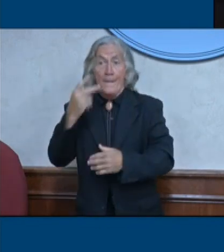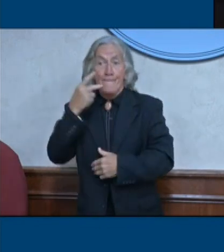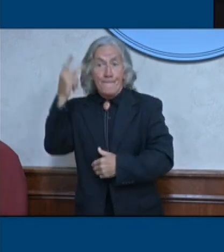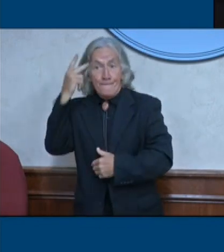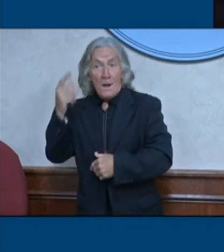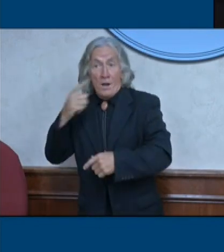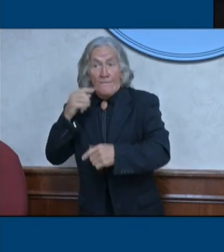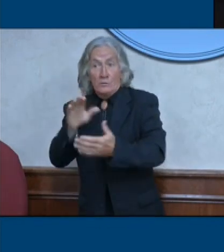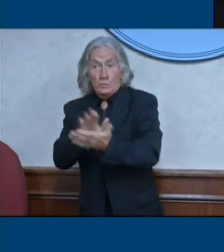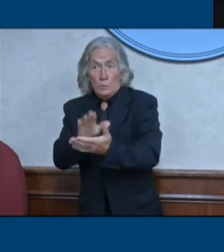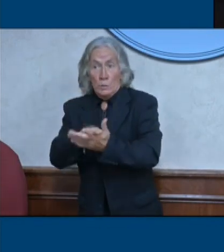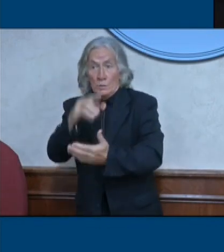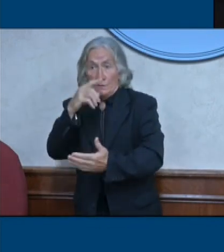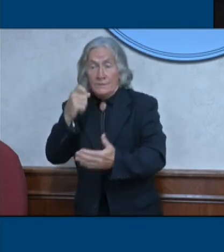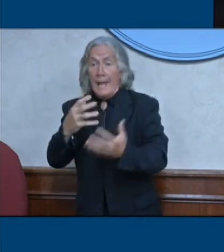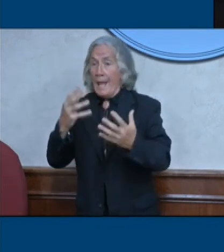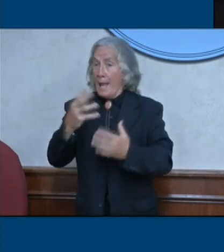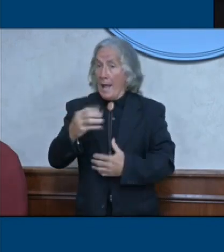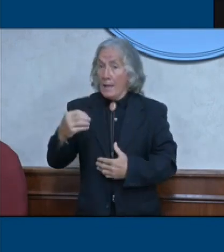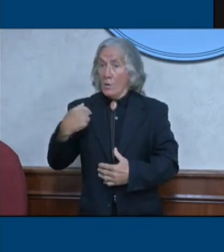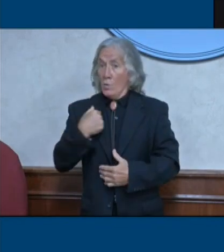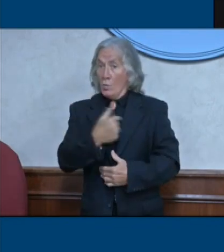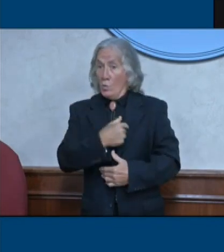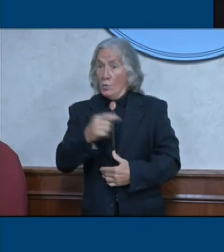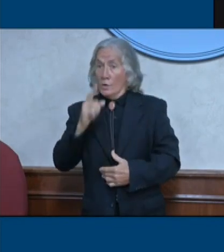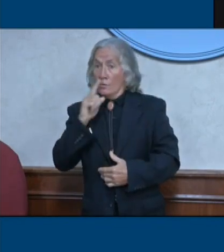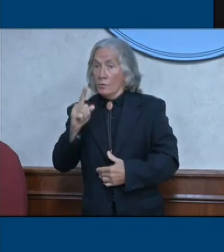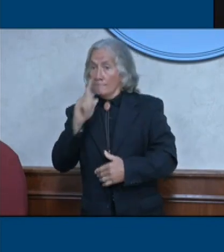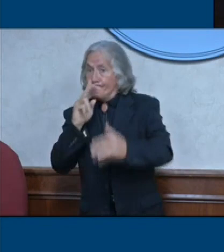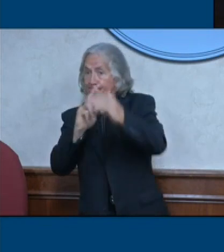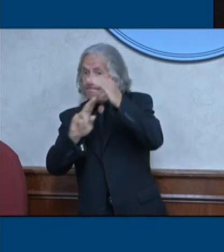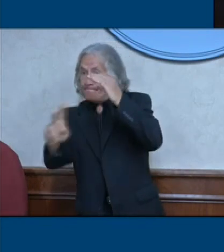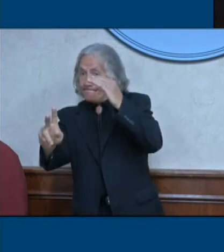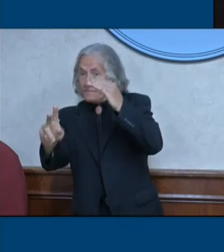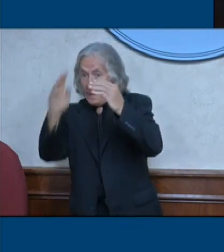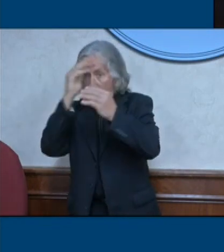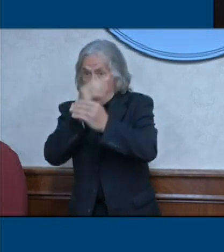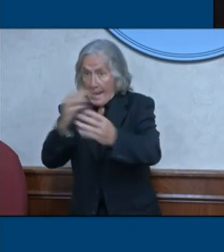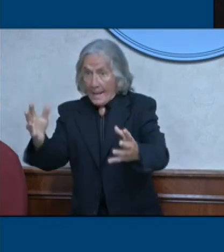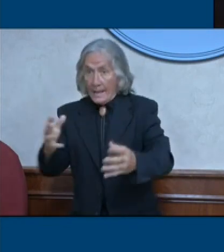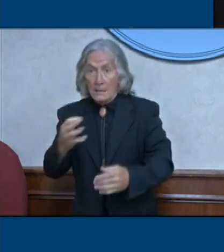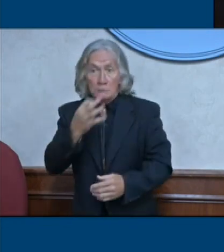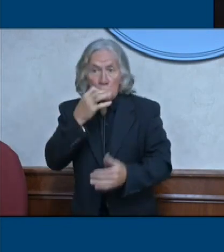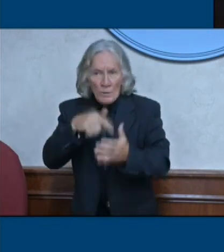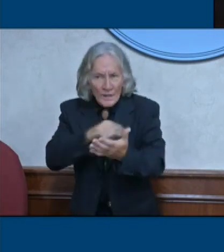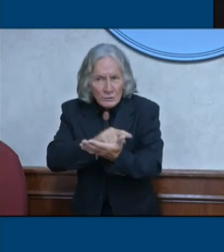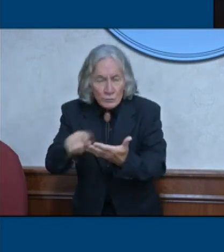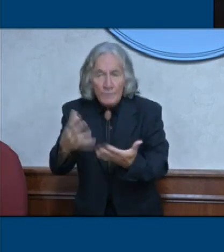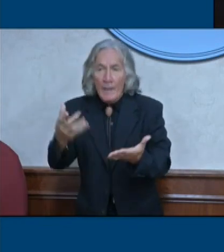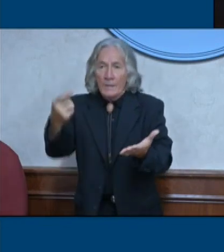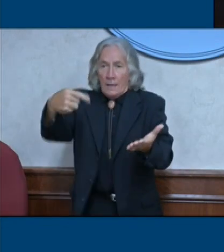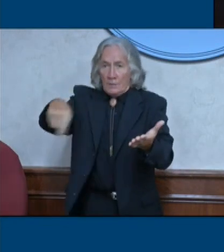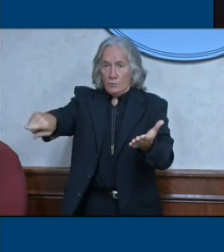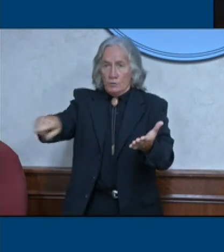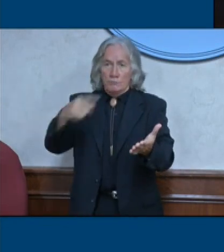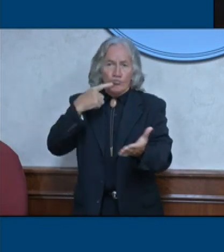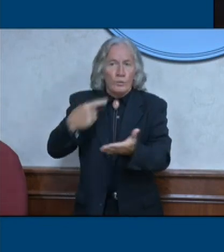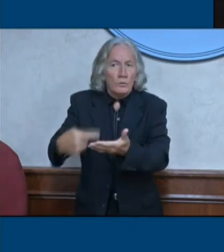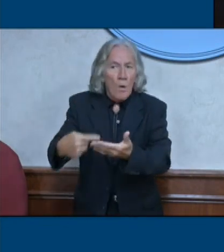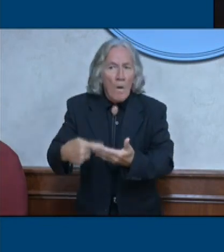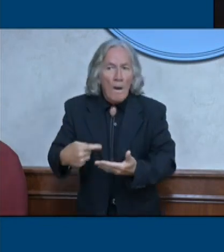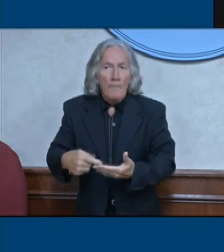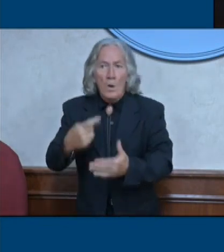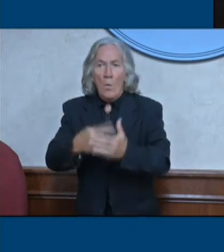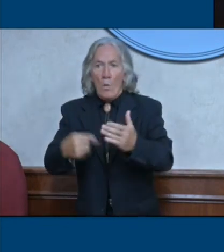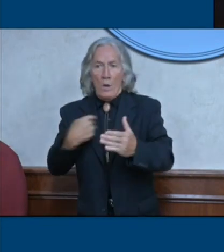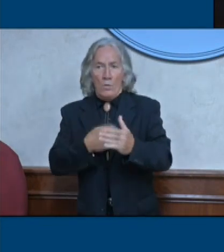for parents, for communities. And we anticipate an announcement either later this week or next week that will talk